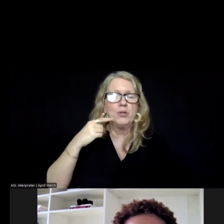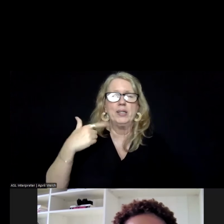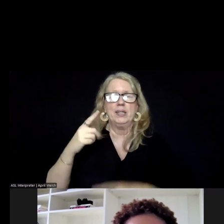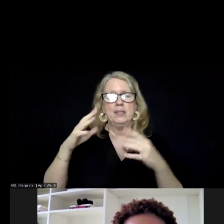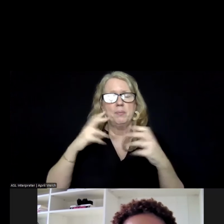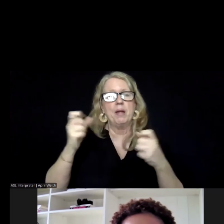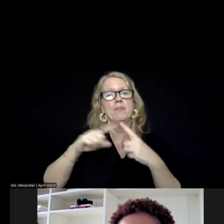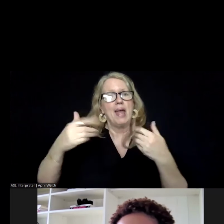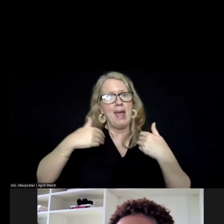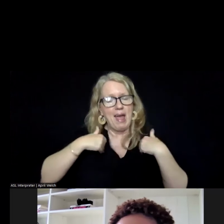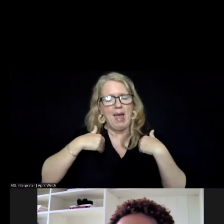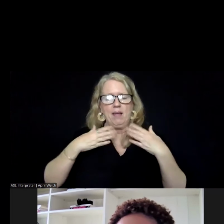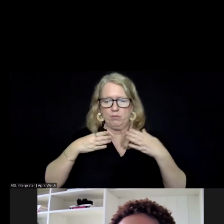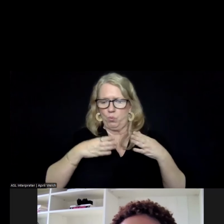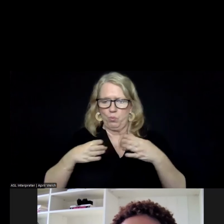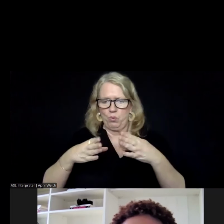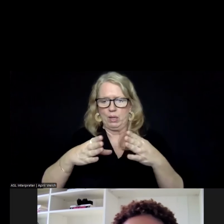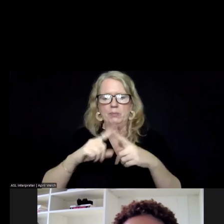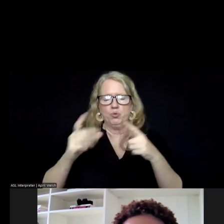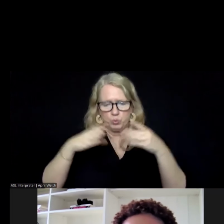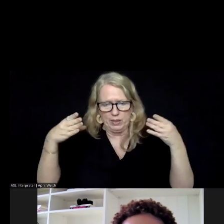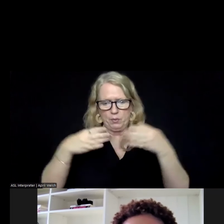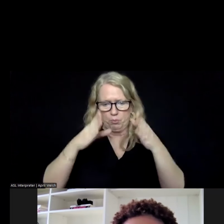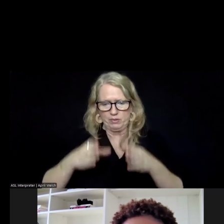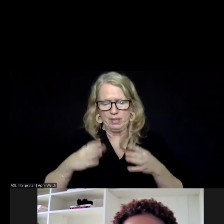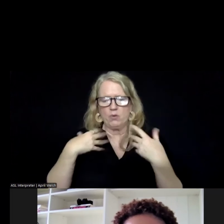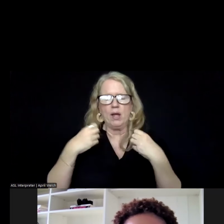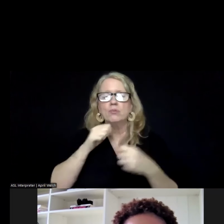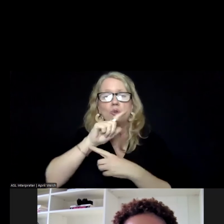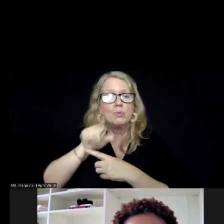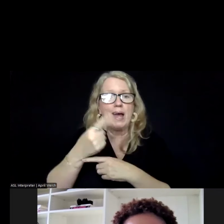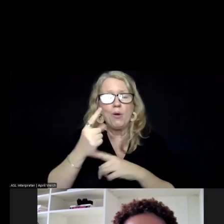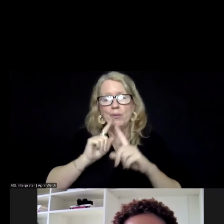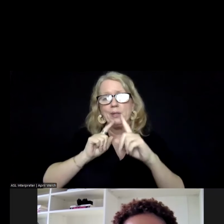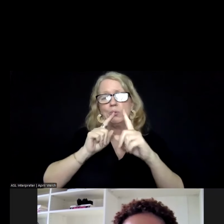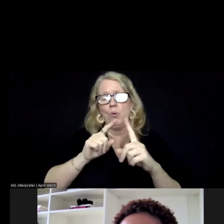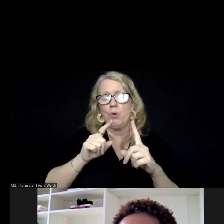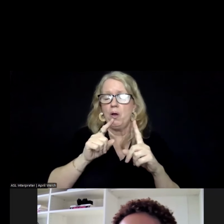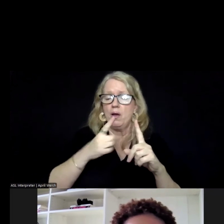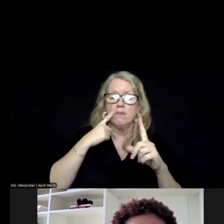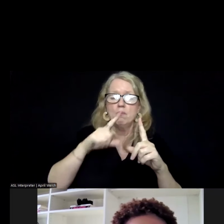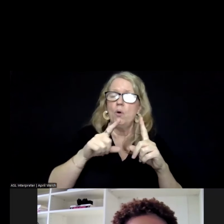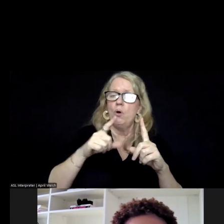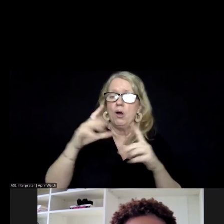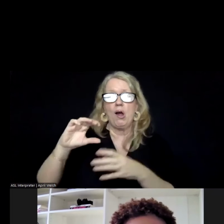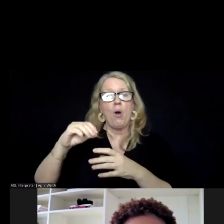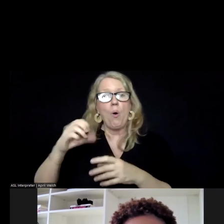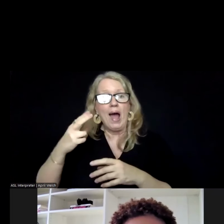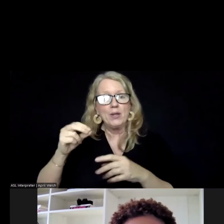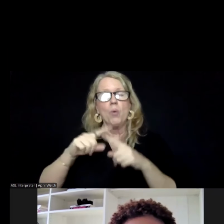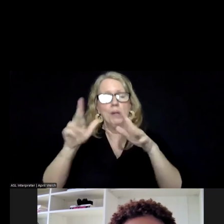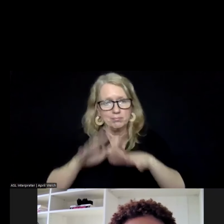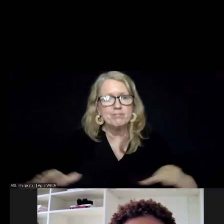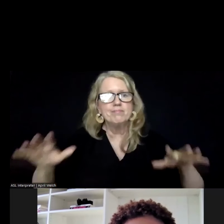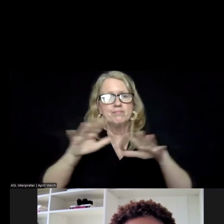clear path to receiving person-centered help. Our goal is not only to achieve this aim in Ohio, but also across the nation.